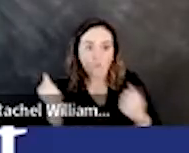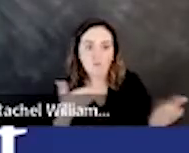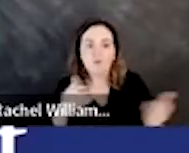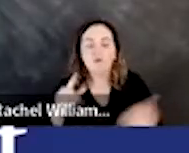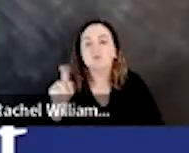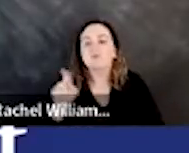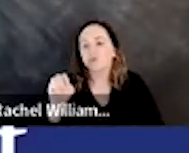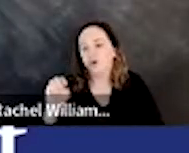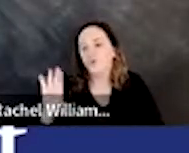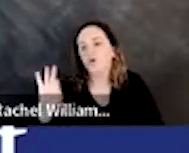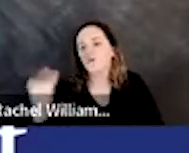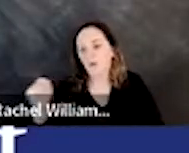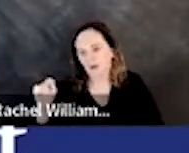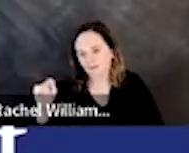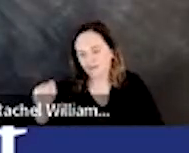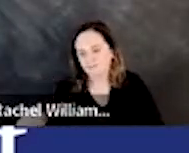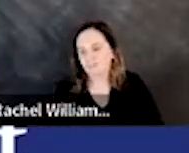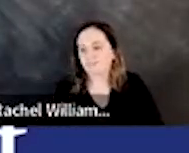Zoe Bright.